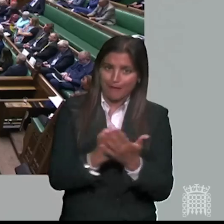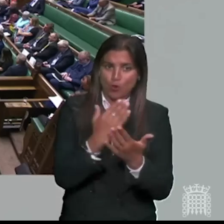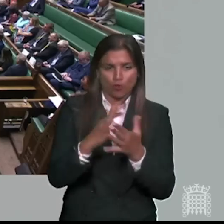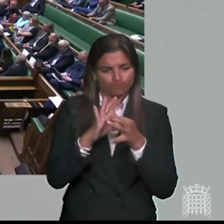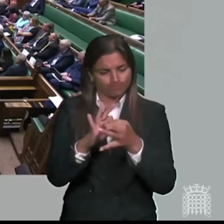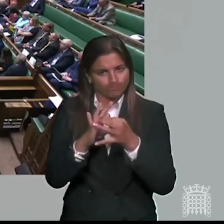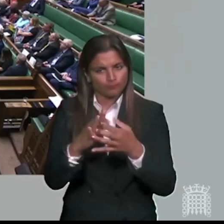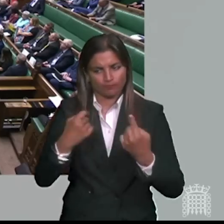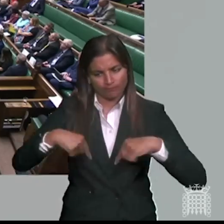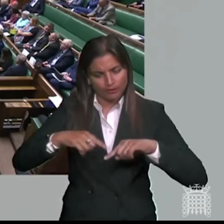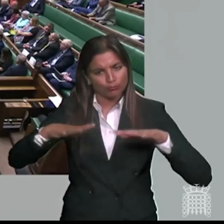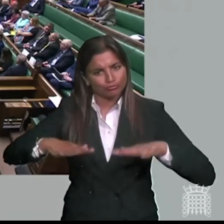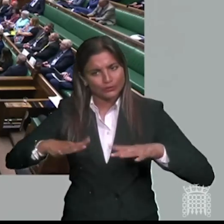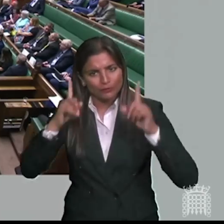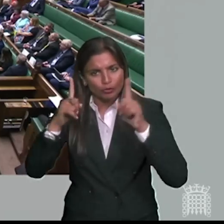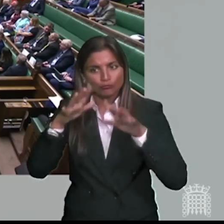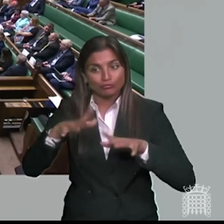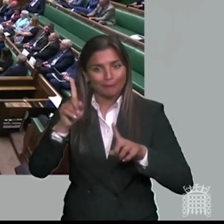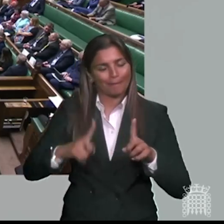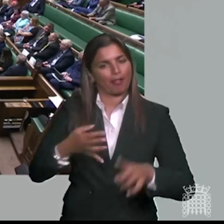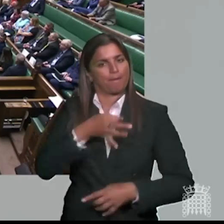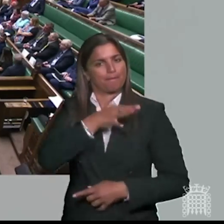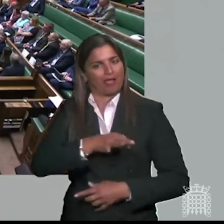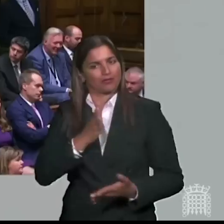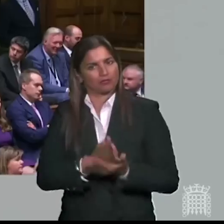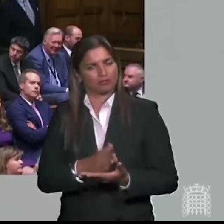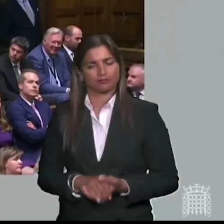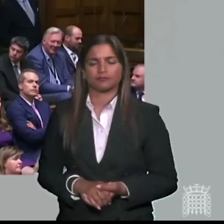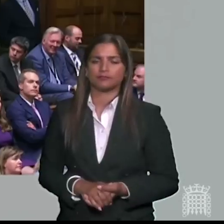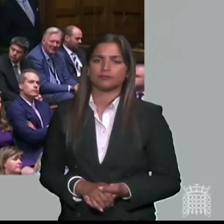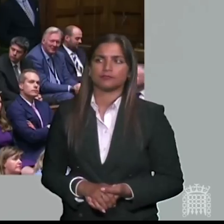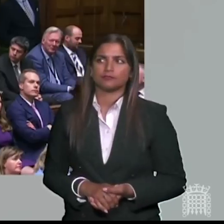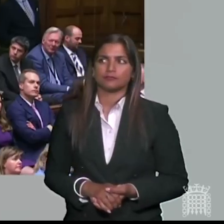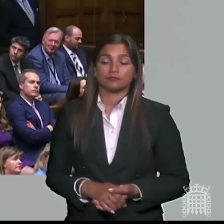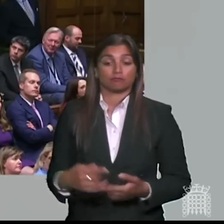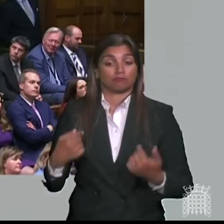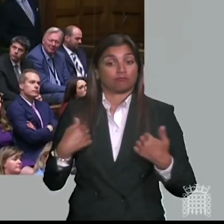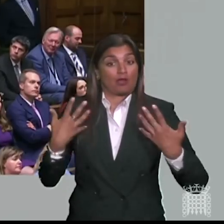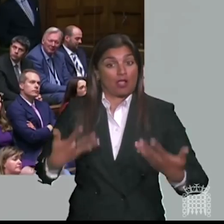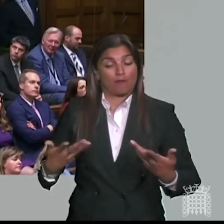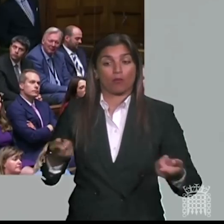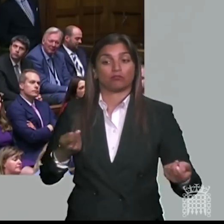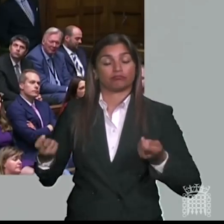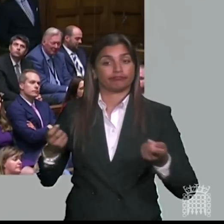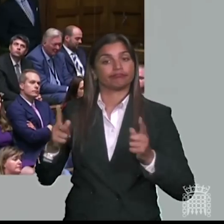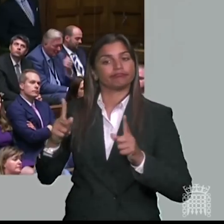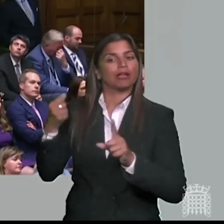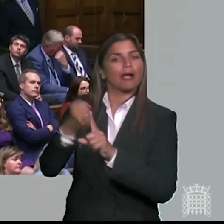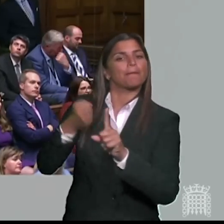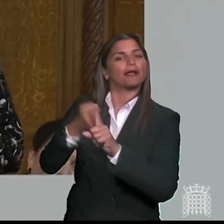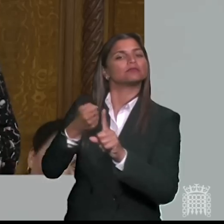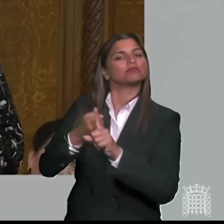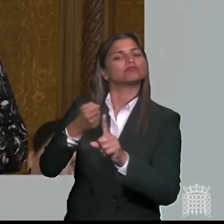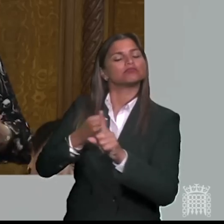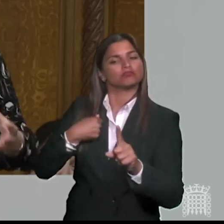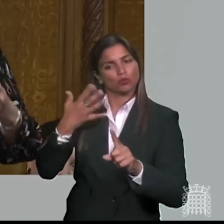Bradley. Very much, Mr. Speaker. I am running a campaign at the moment, A Year of Reasons to Visit the Moorlands, where each week for a year